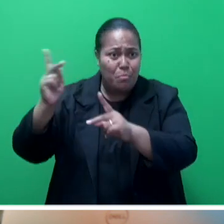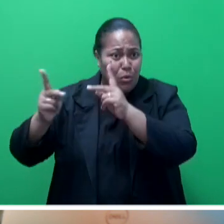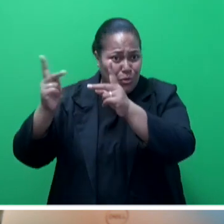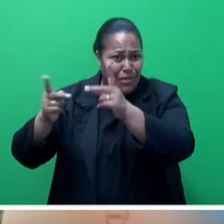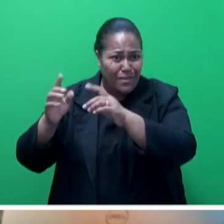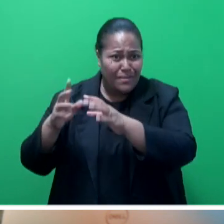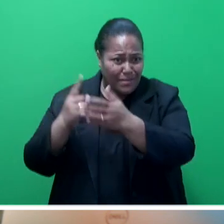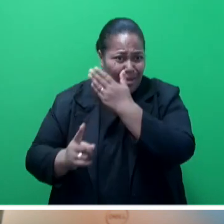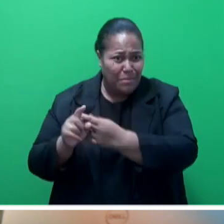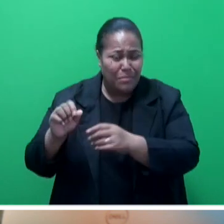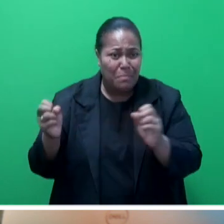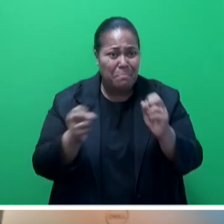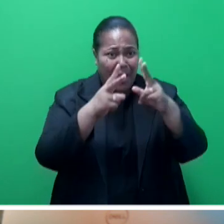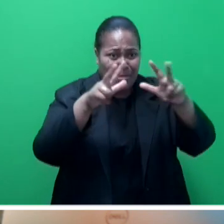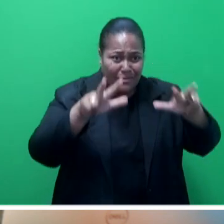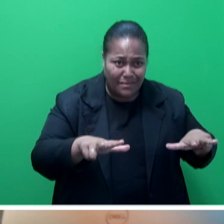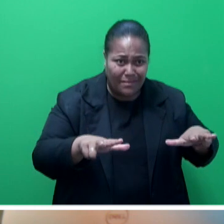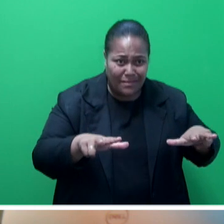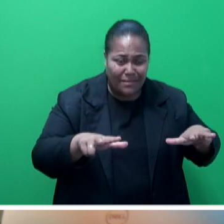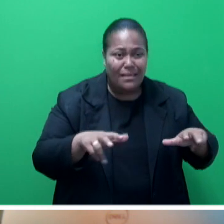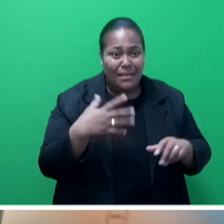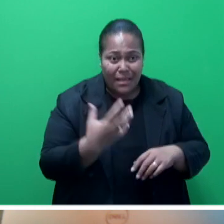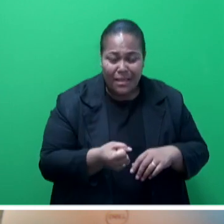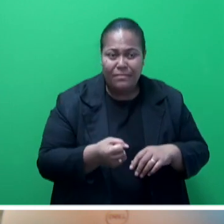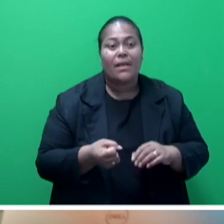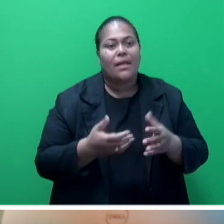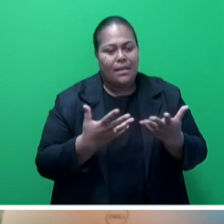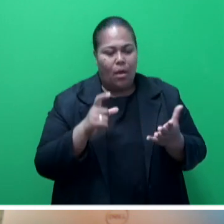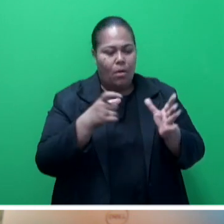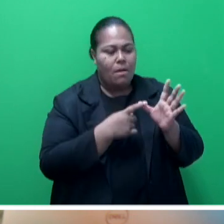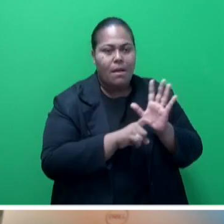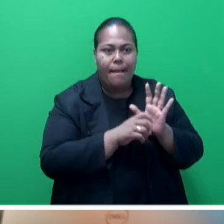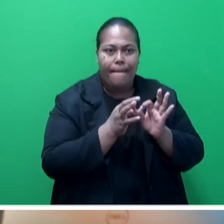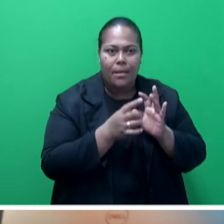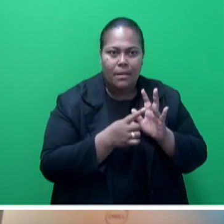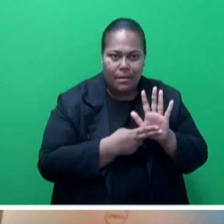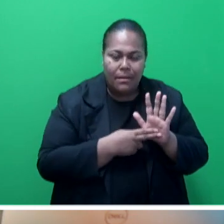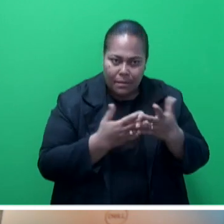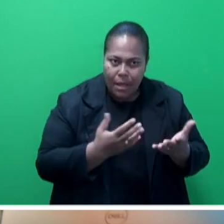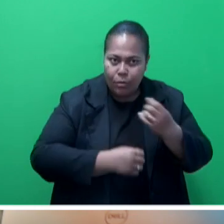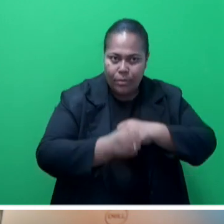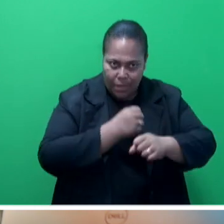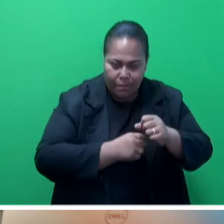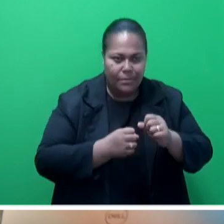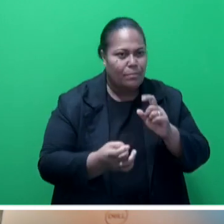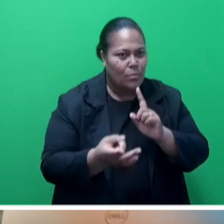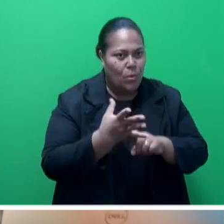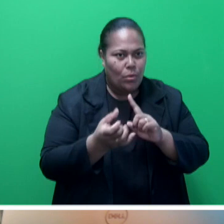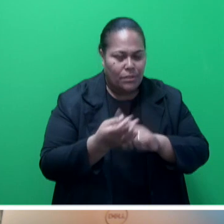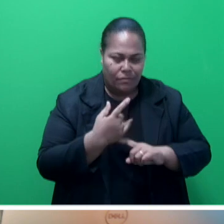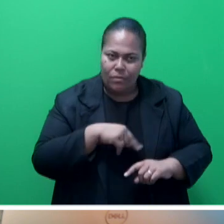possible under the Paris Agreement, carbon markets will evolve towards financing climate projects that truly drive the zero carbon